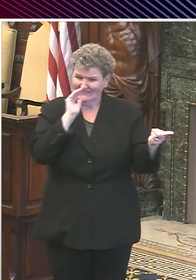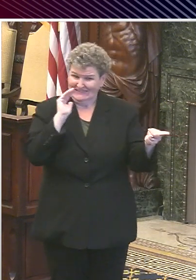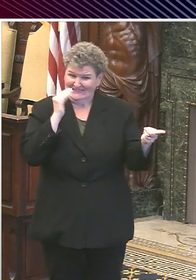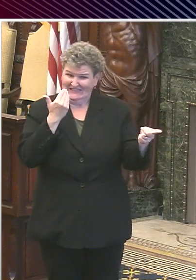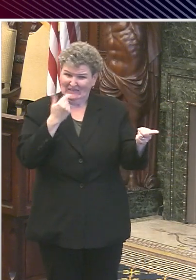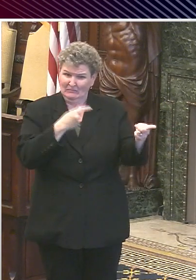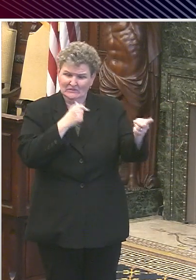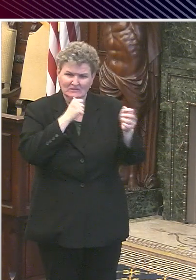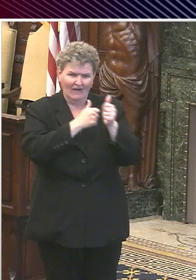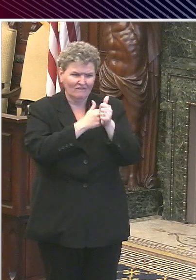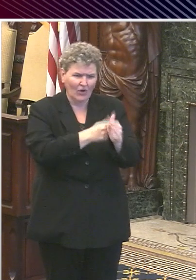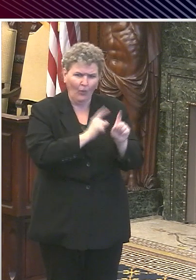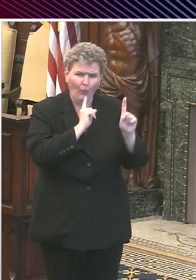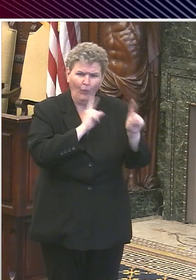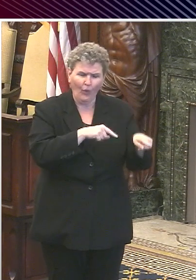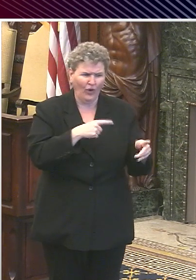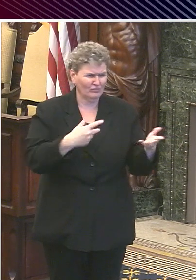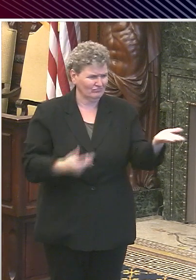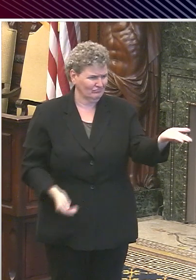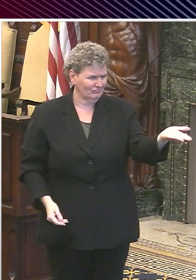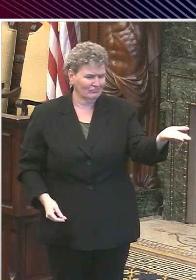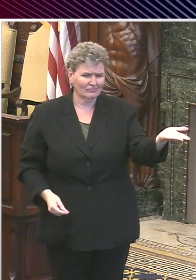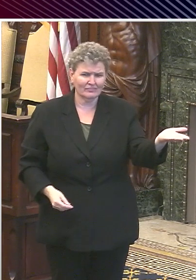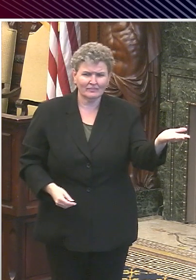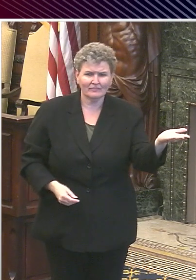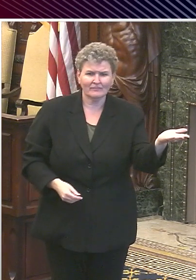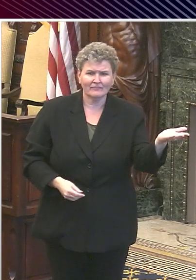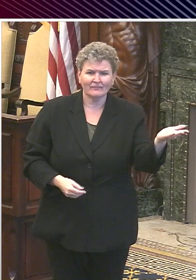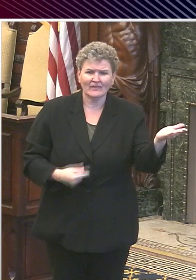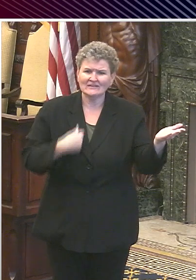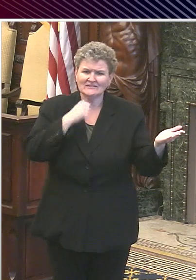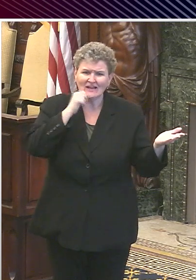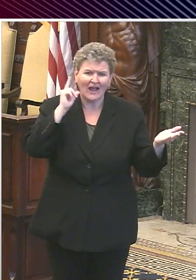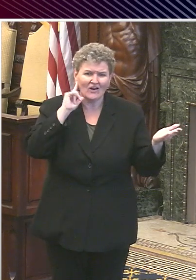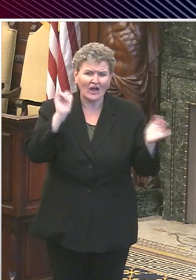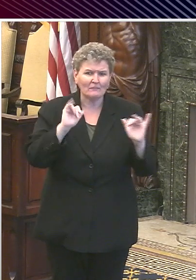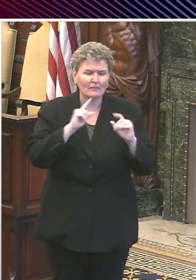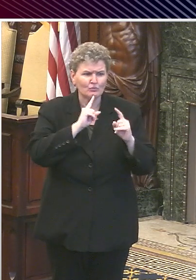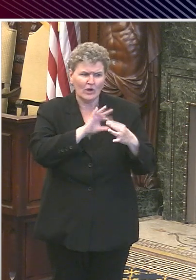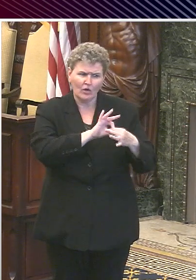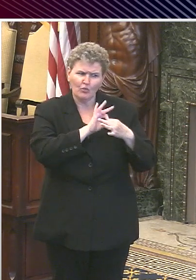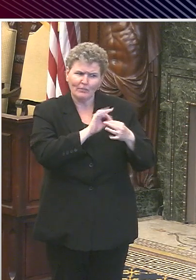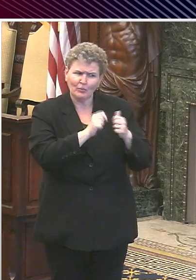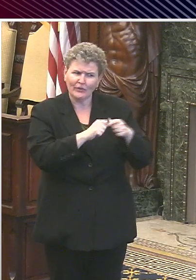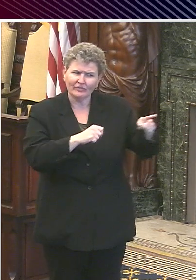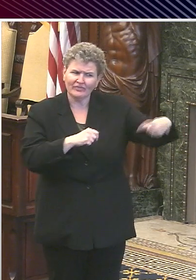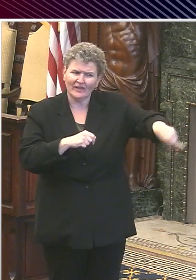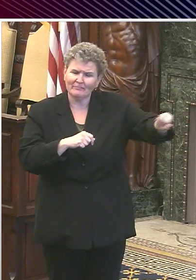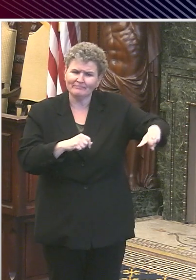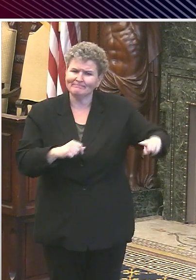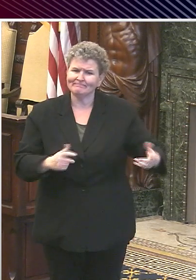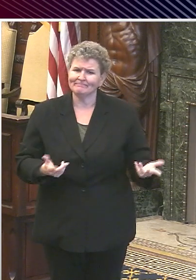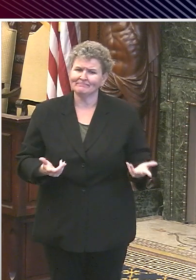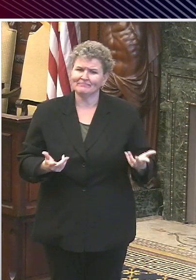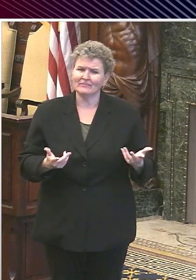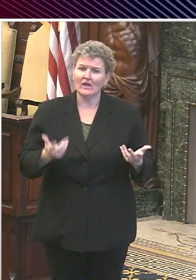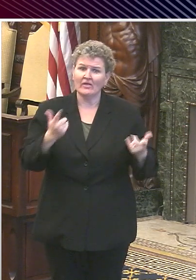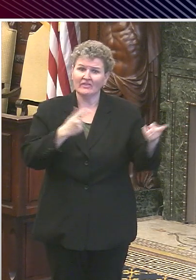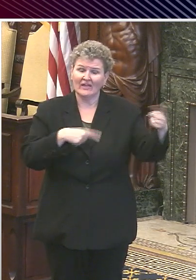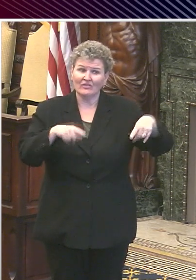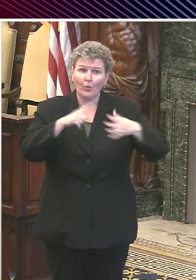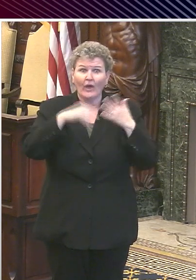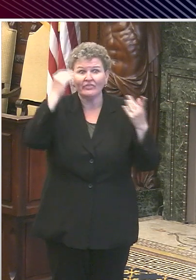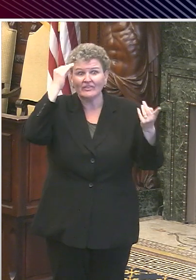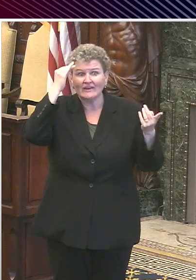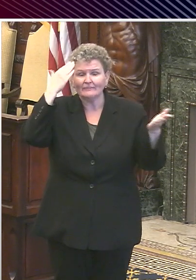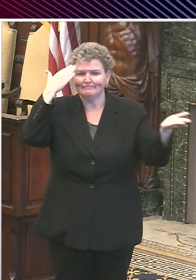order. What do you say to that? That doesn't sound like people who are trying to cooperate. I don't know what to speculate about what they're actually thinking or why they're